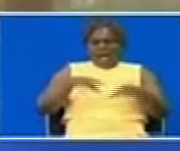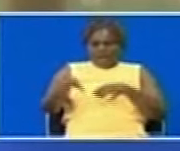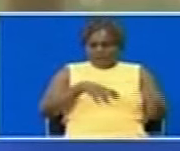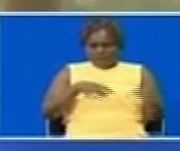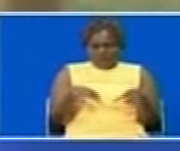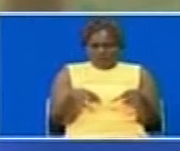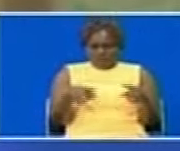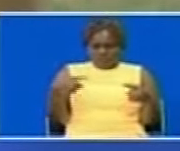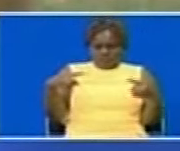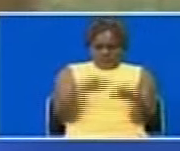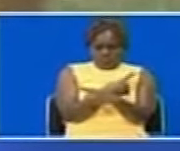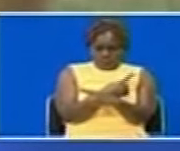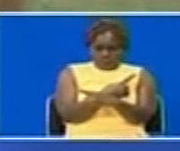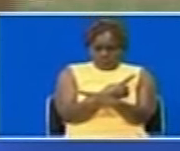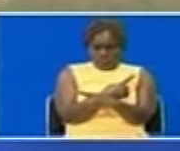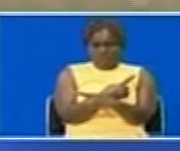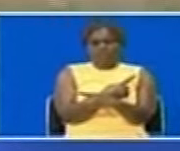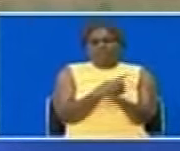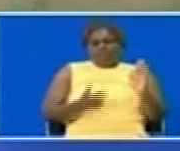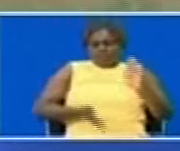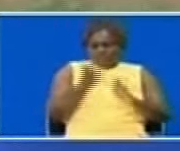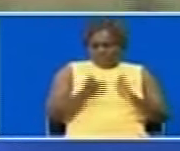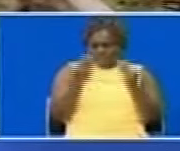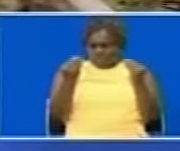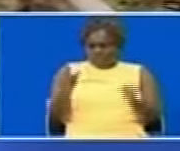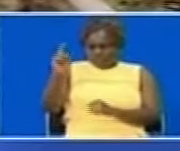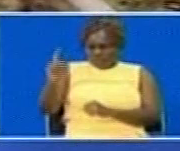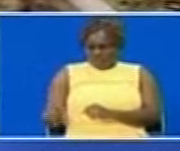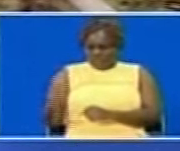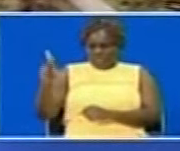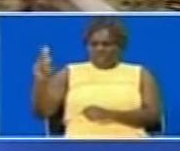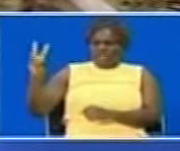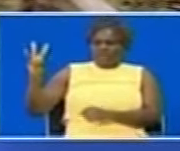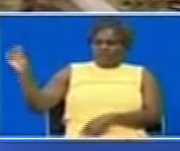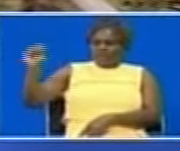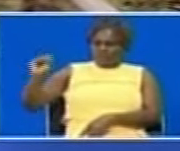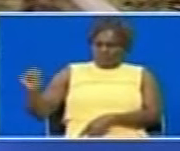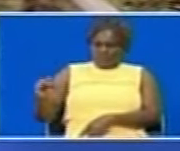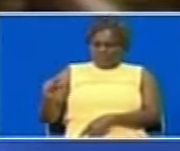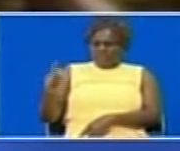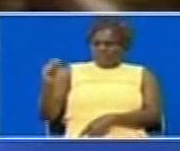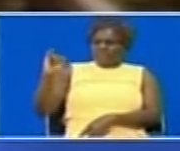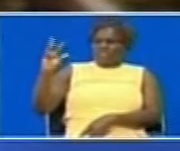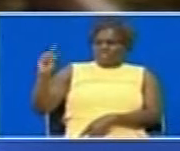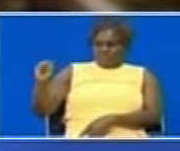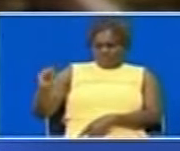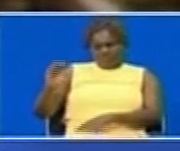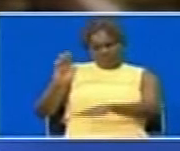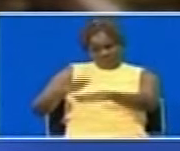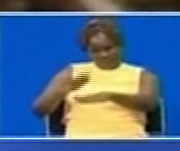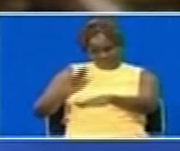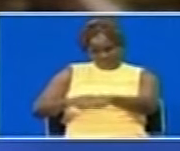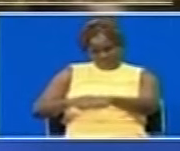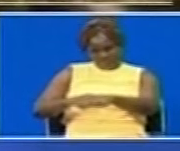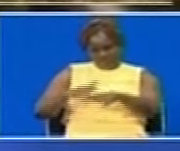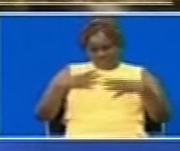There are tuskers and then there's Tim. Amboseli National Park's Tim is one of the world's biggest tuskers.